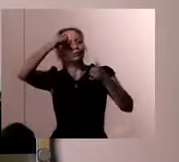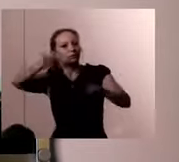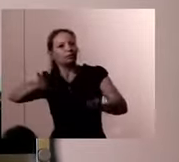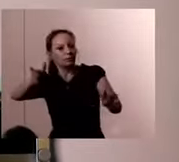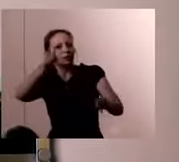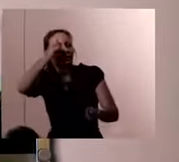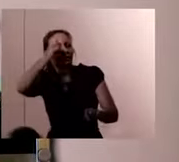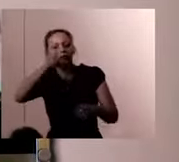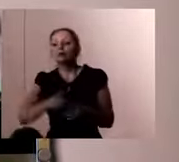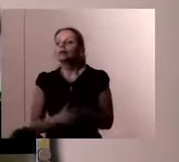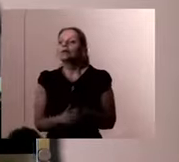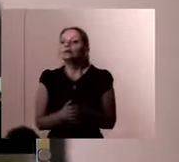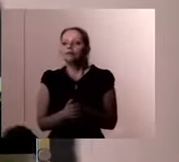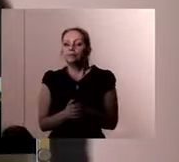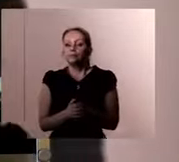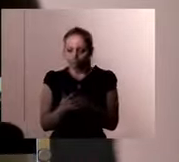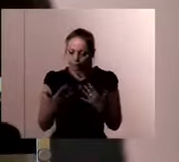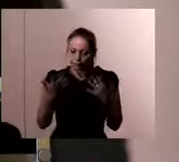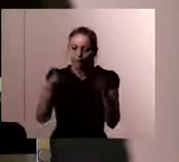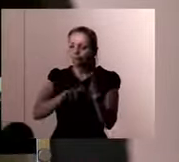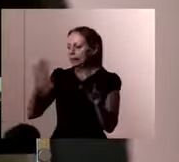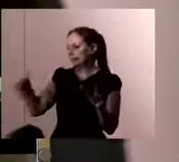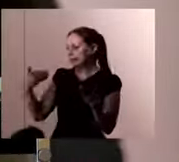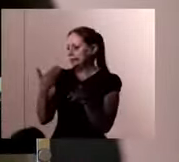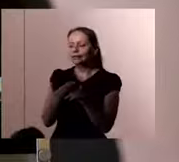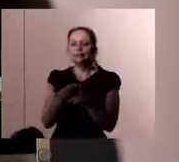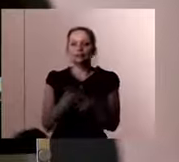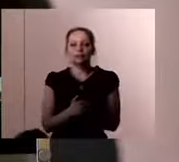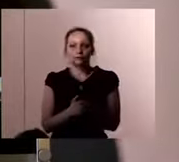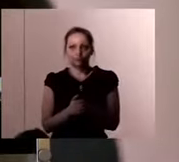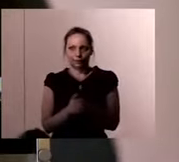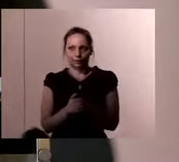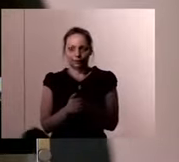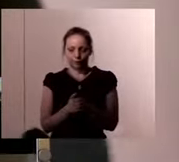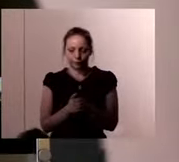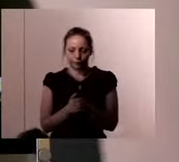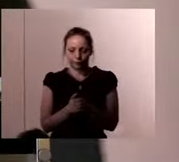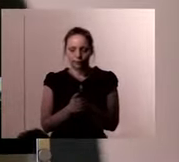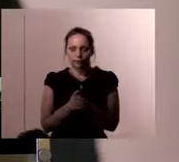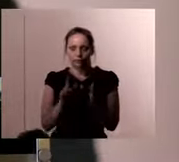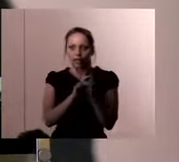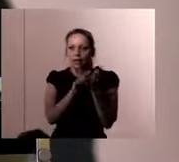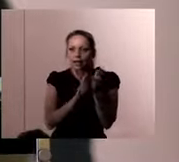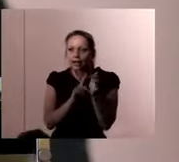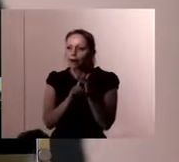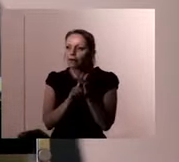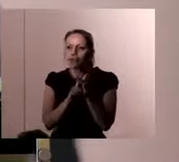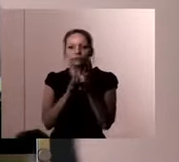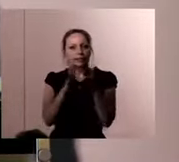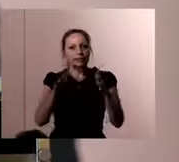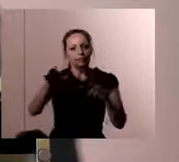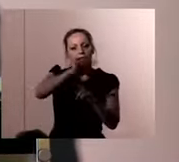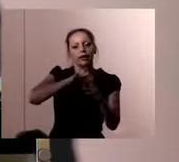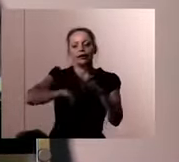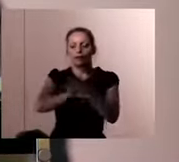of you, I think. For many years, this coverage of this very complicated, this huge sector of